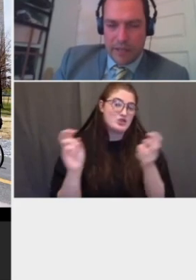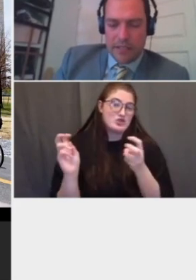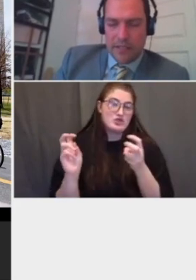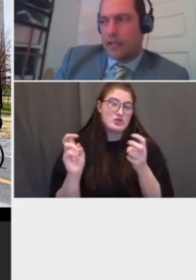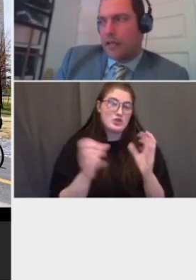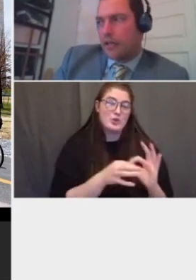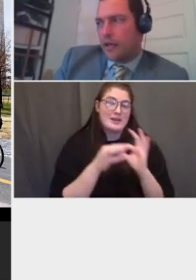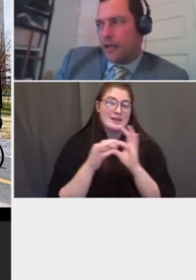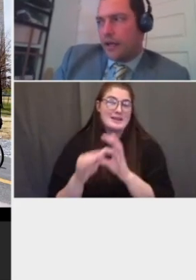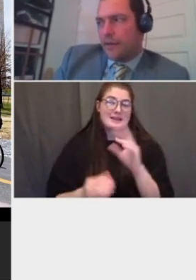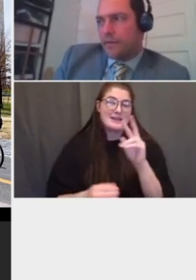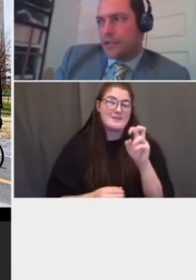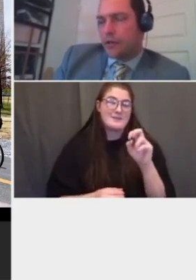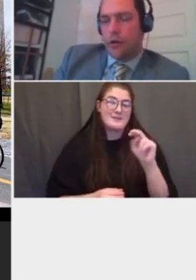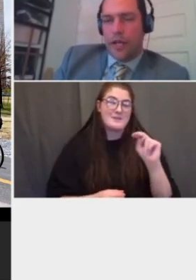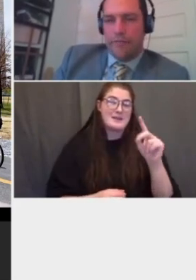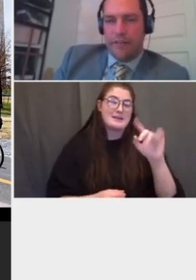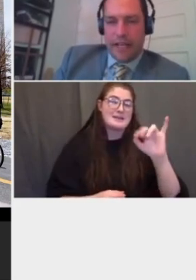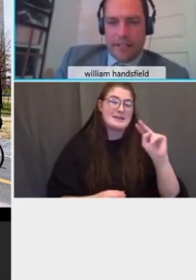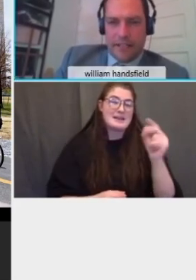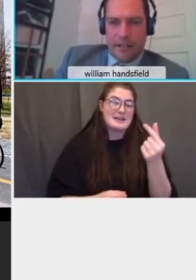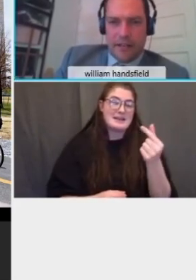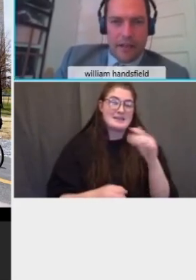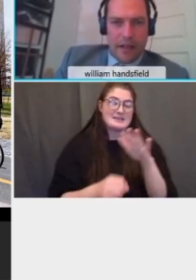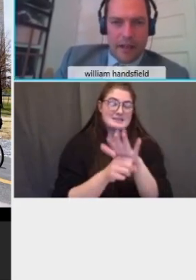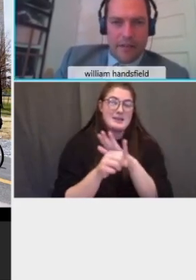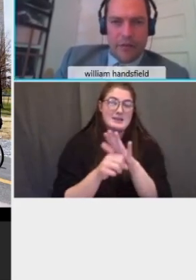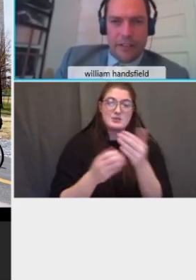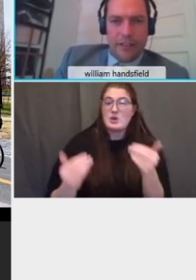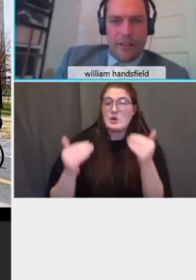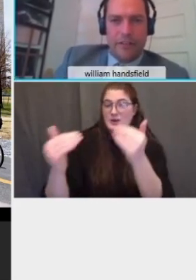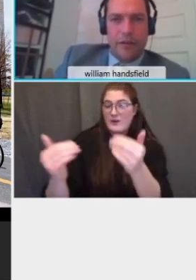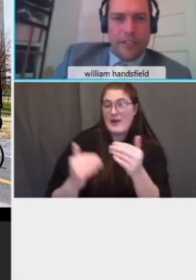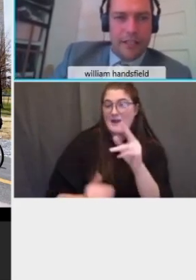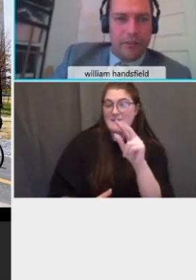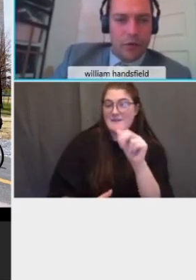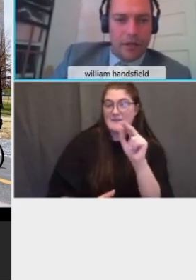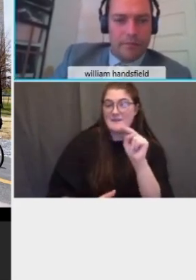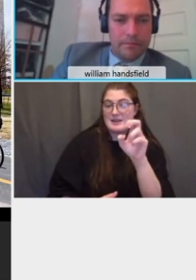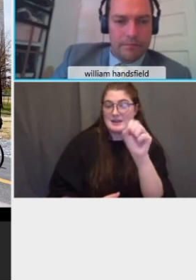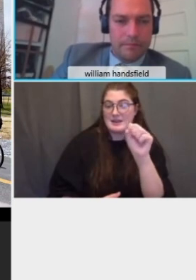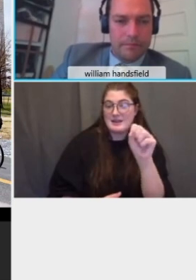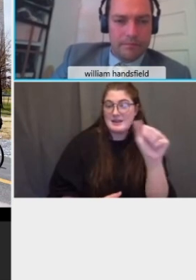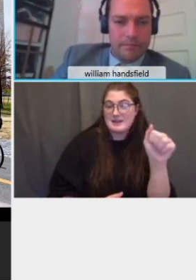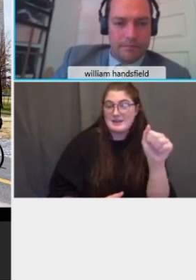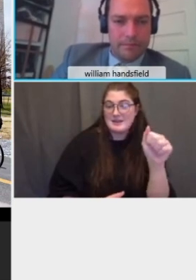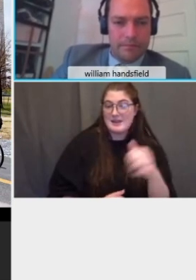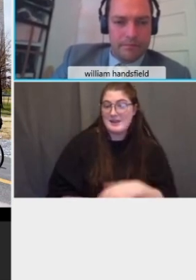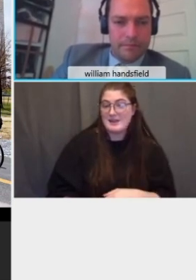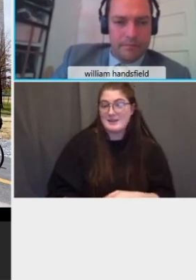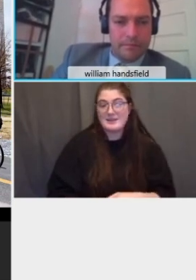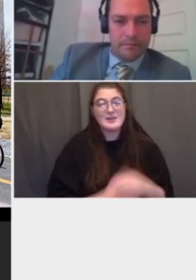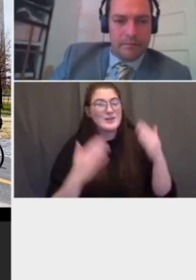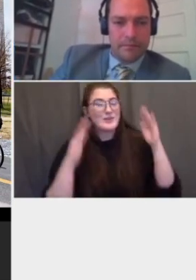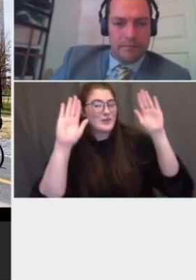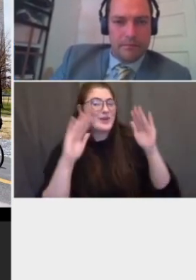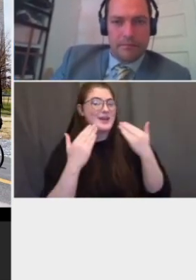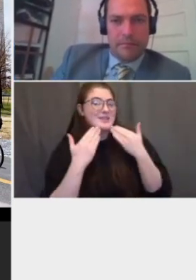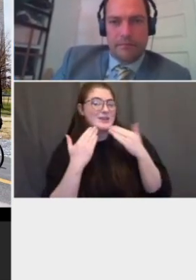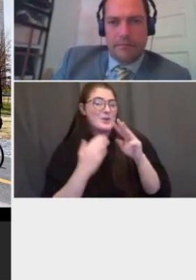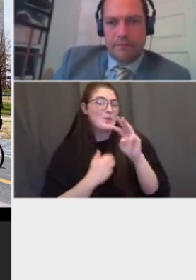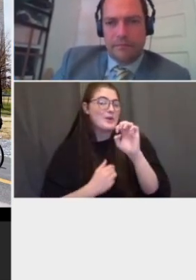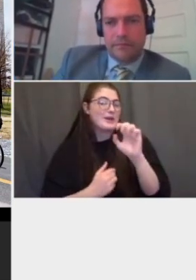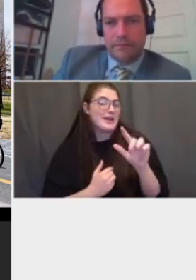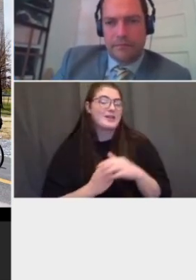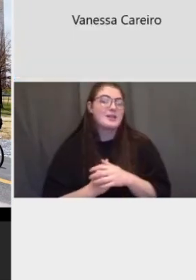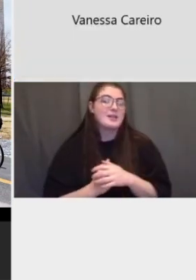vending spaces. So go ahead, Vanessa, if you want to take the floor. Great, thanks, Will. So this